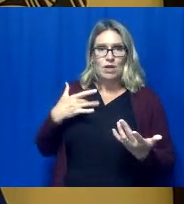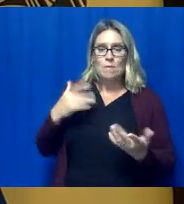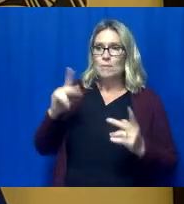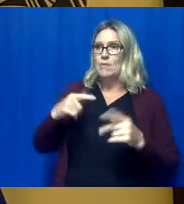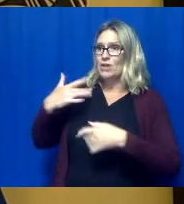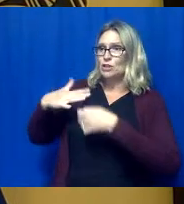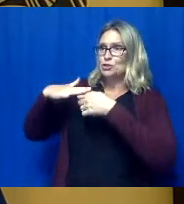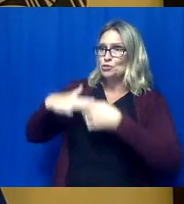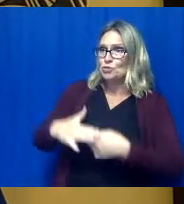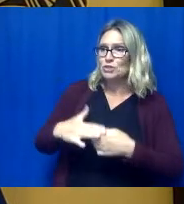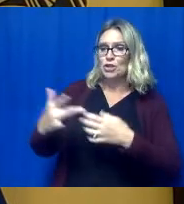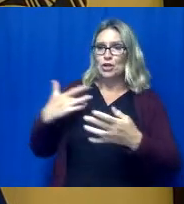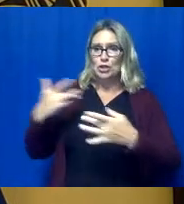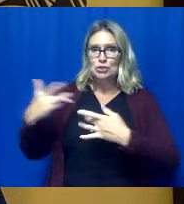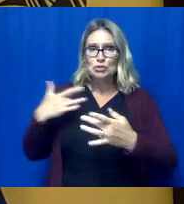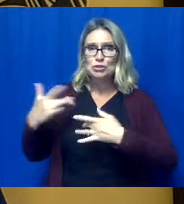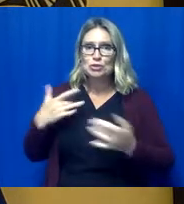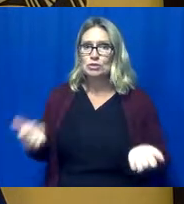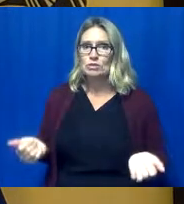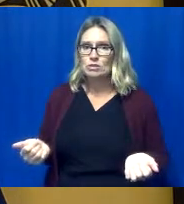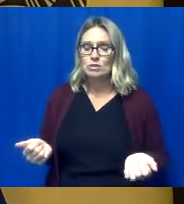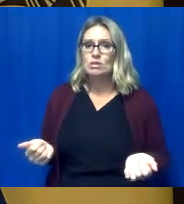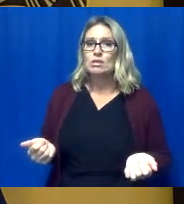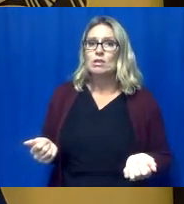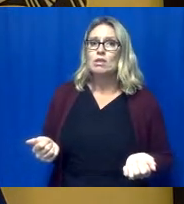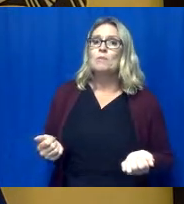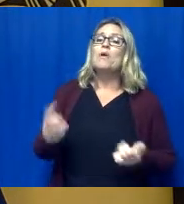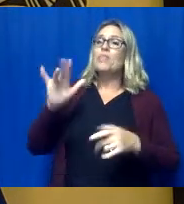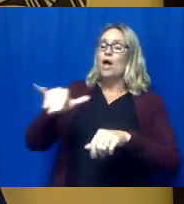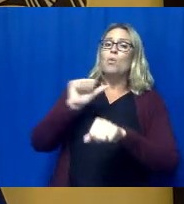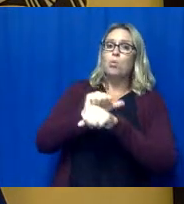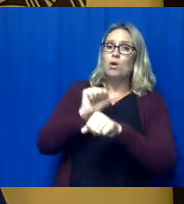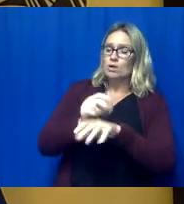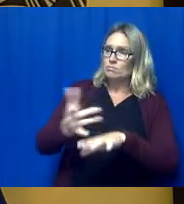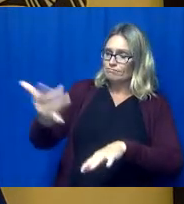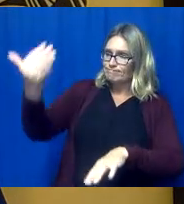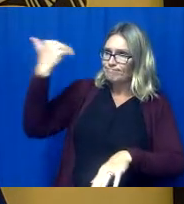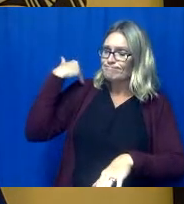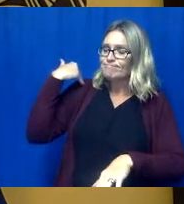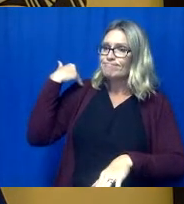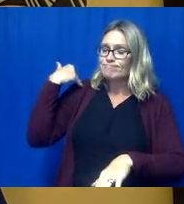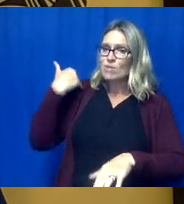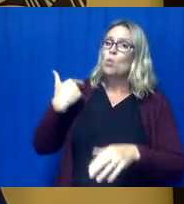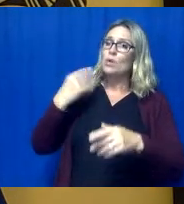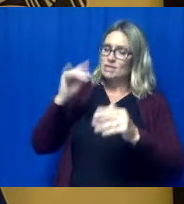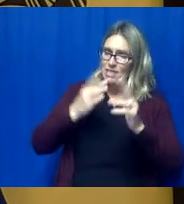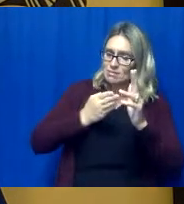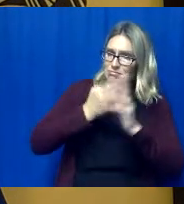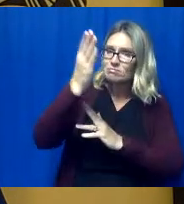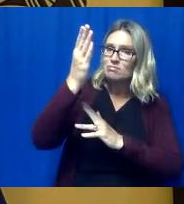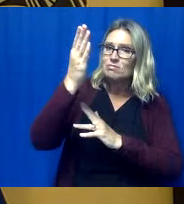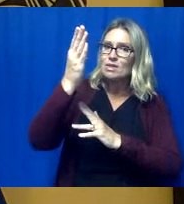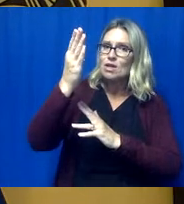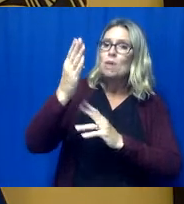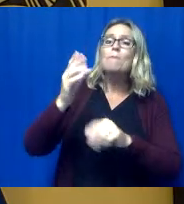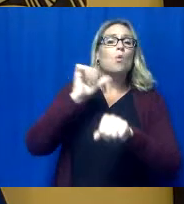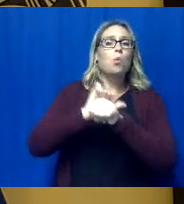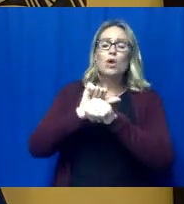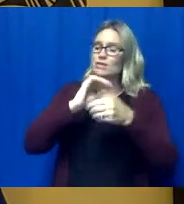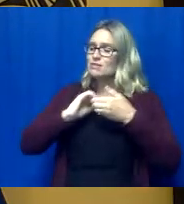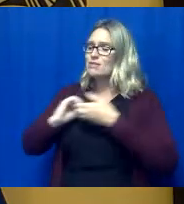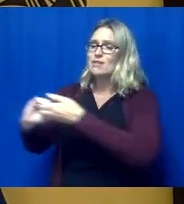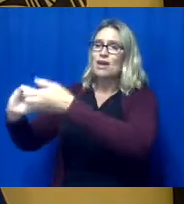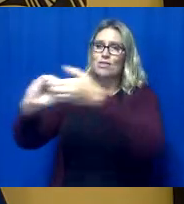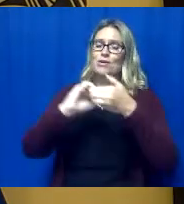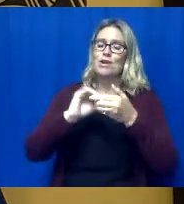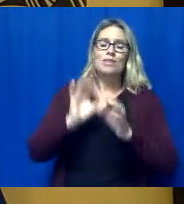anxious. But it has worked in the past. We've gotten this far, and we all must continue to work together to turn this tide of this